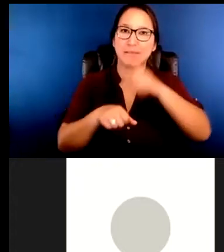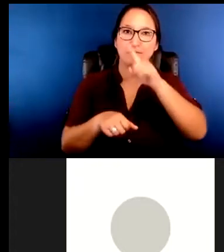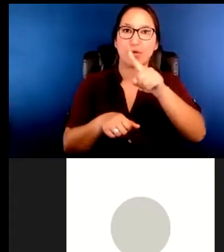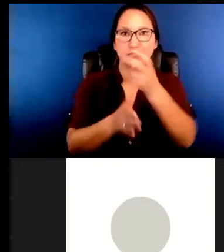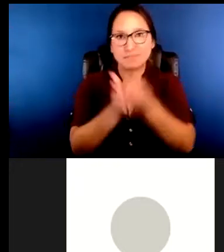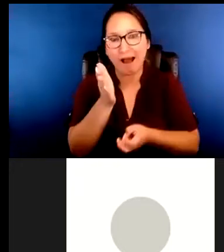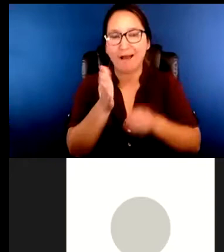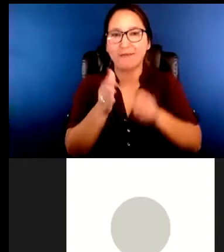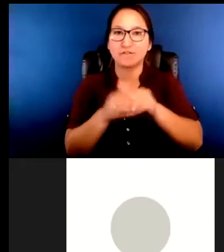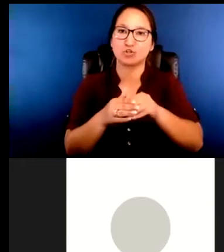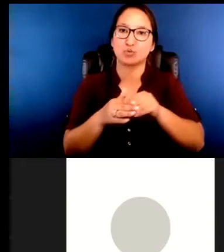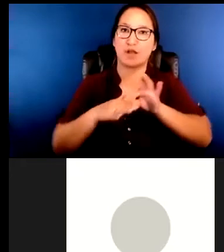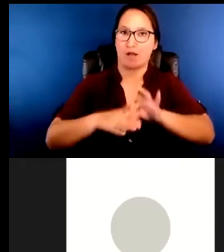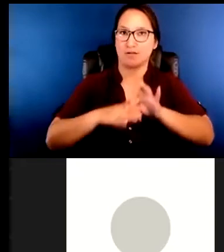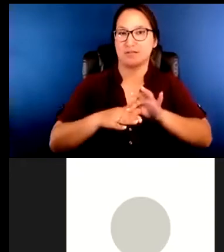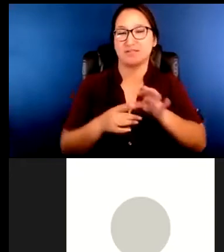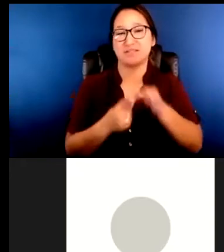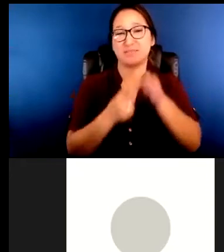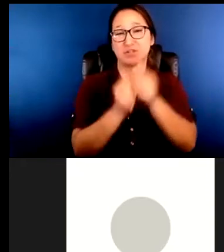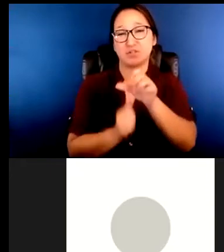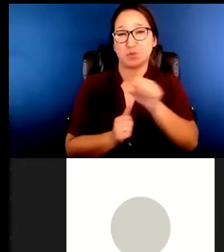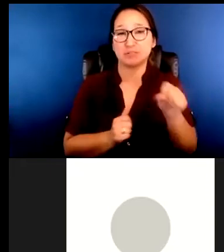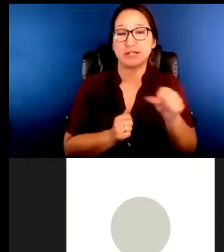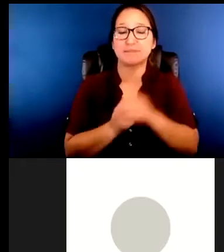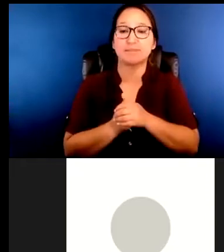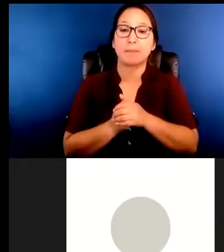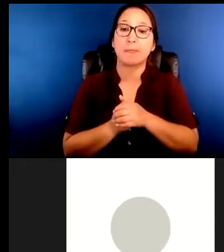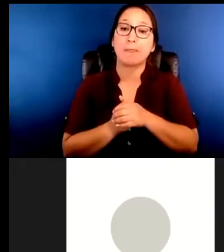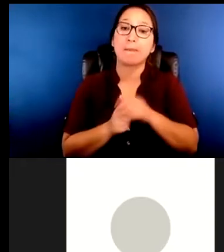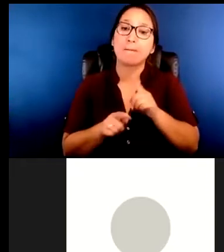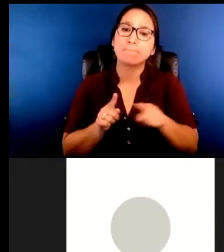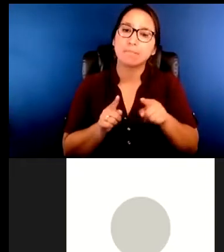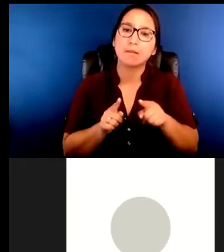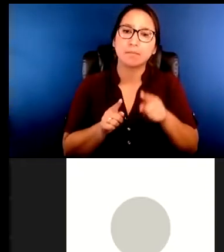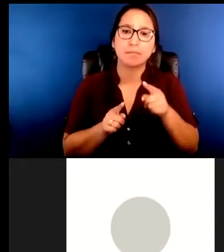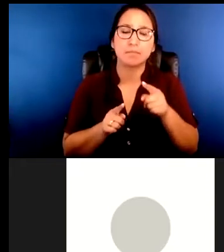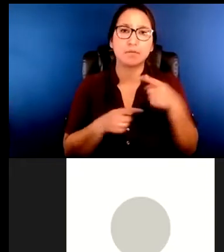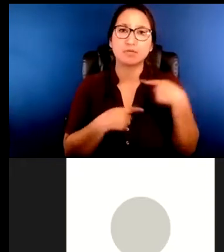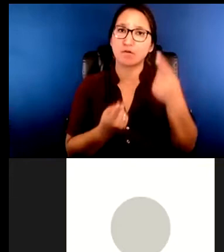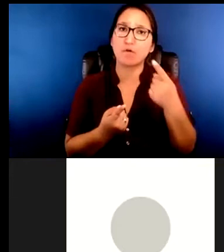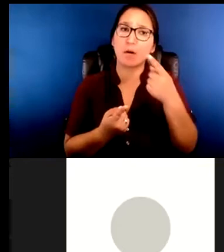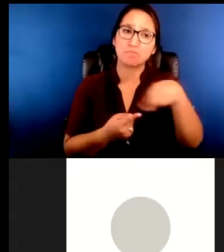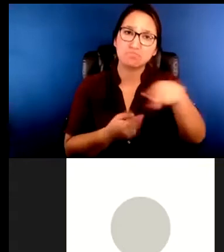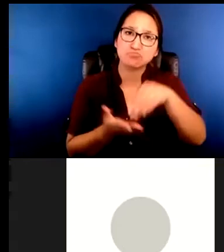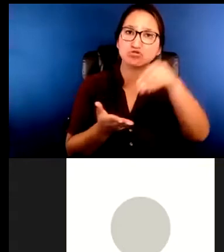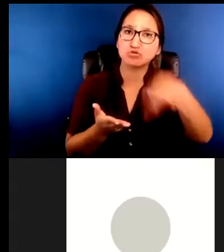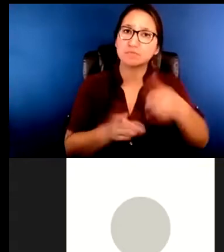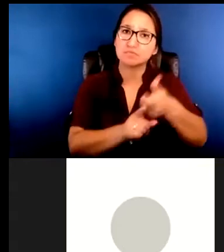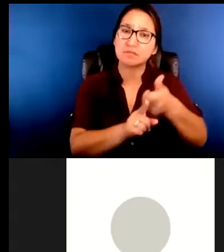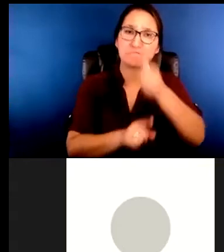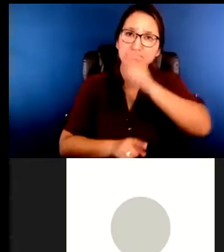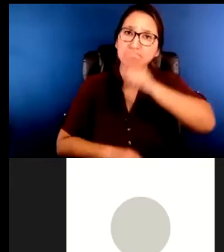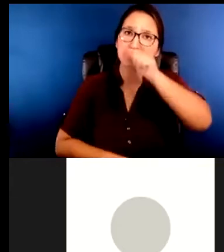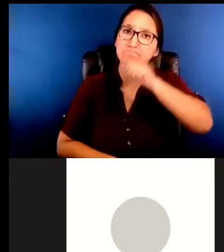studies. But I will say, I think the students have been really patient with it. And I think the students have been